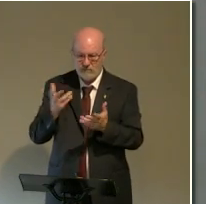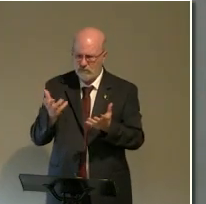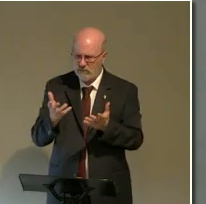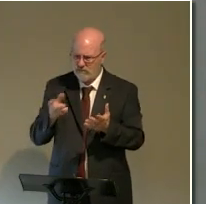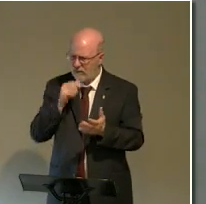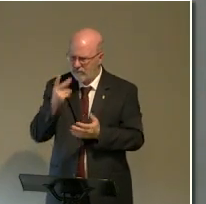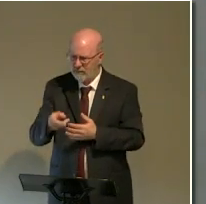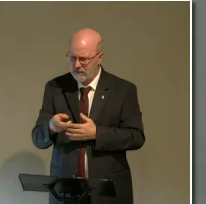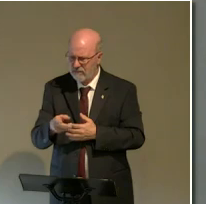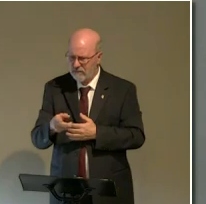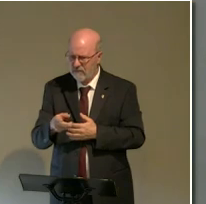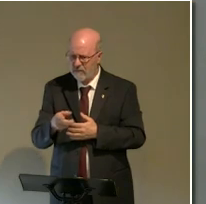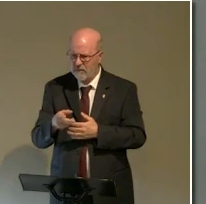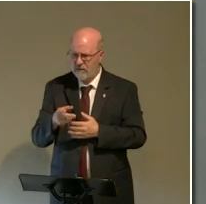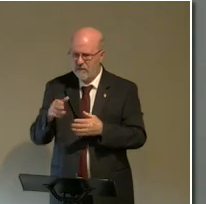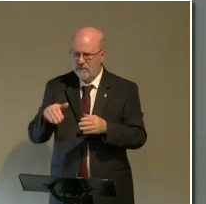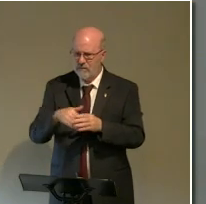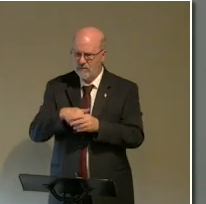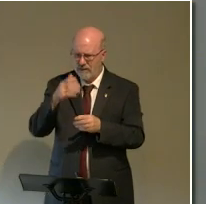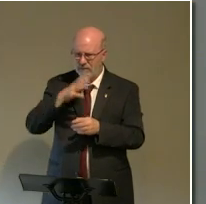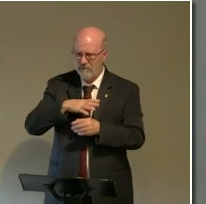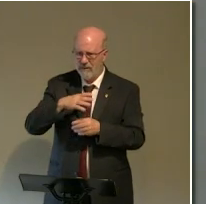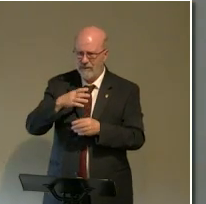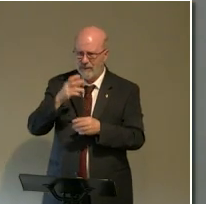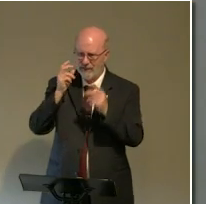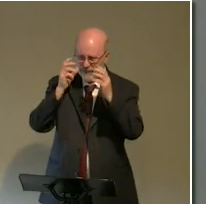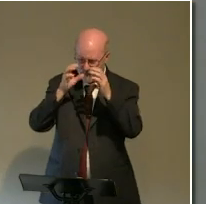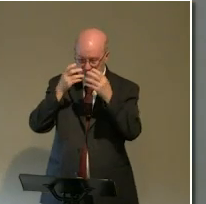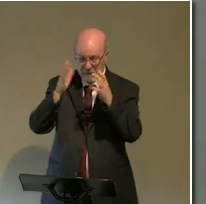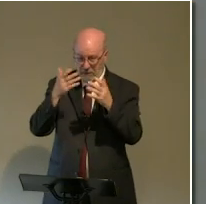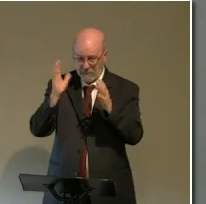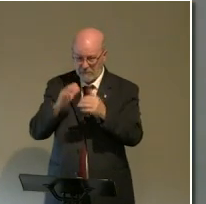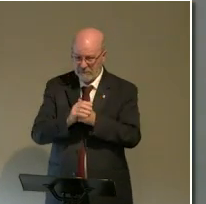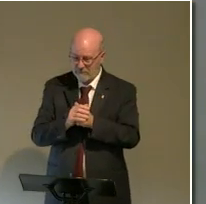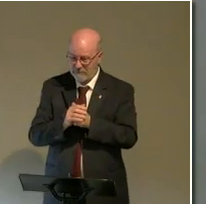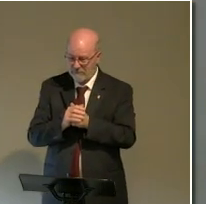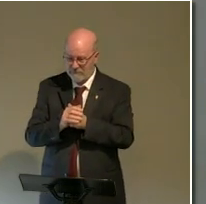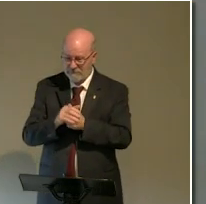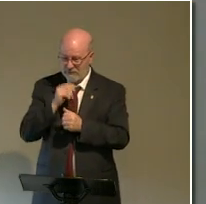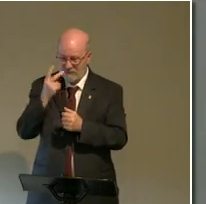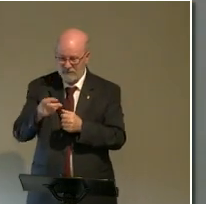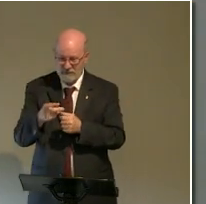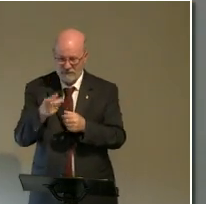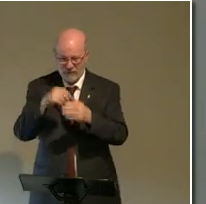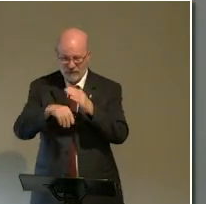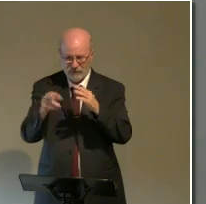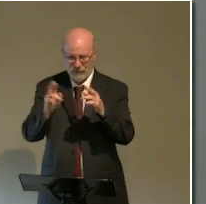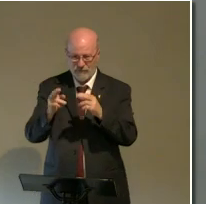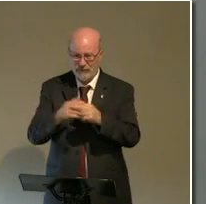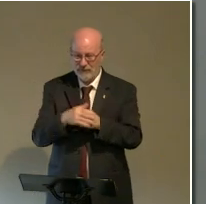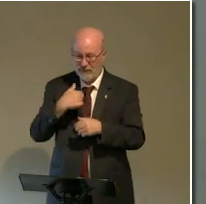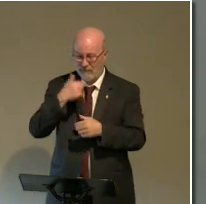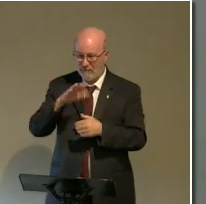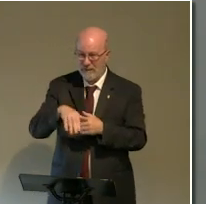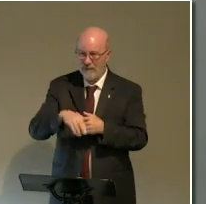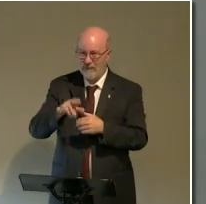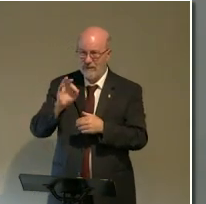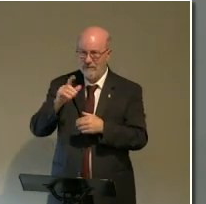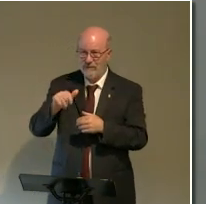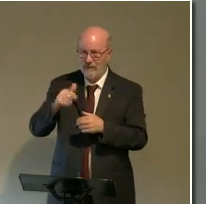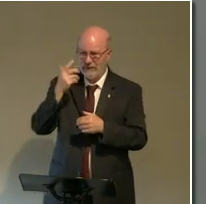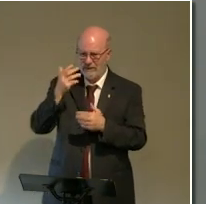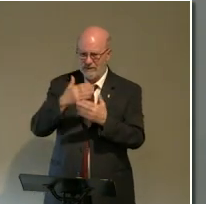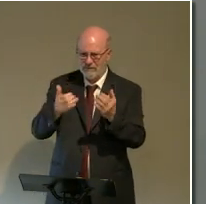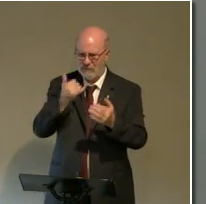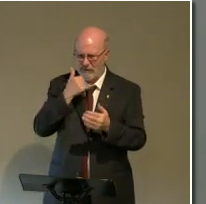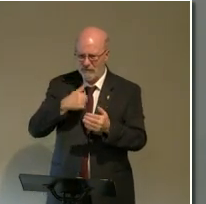I don't see it. He puts on the married man glasses. I don't know. I don't see it. You go in the fridge, I'm bad. Rita thinks something's